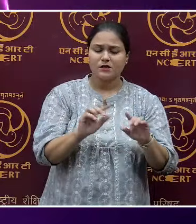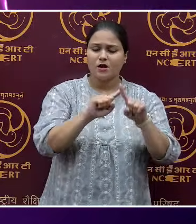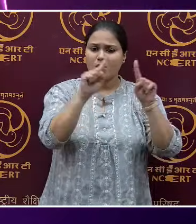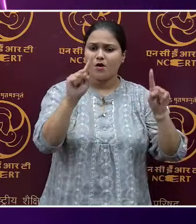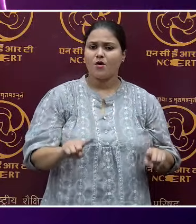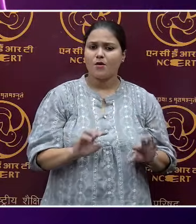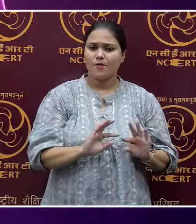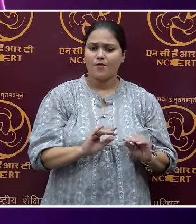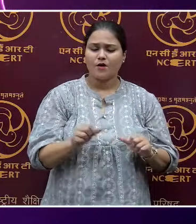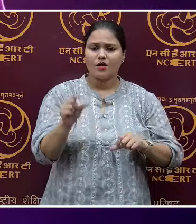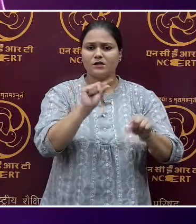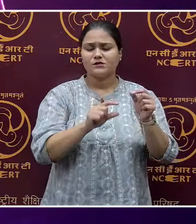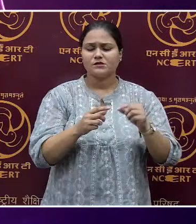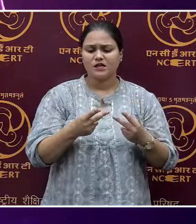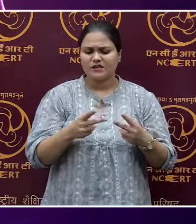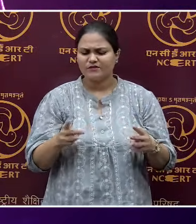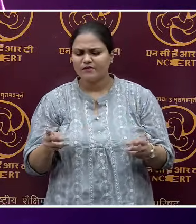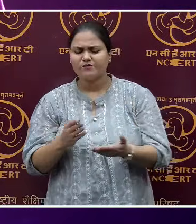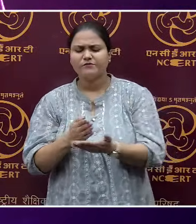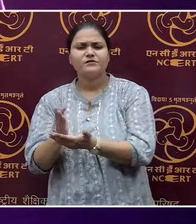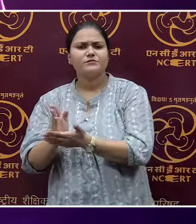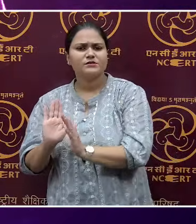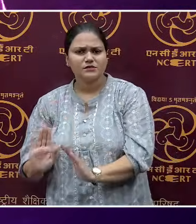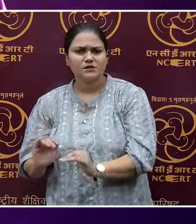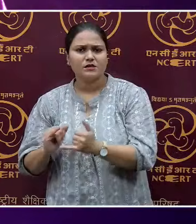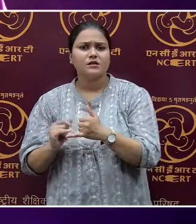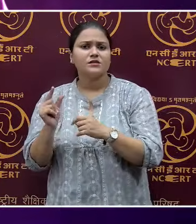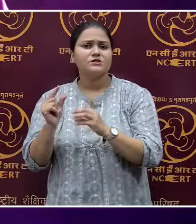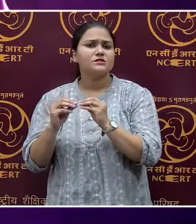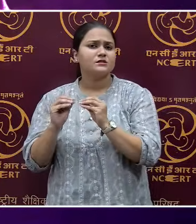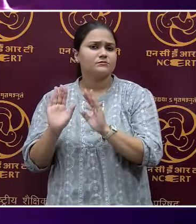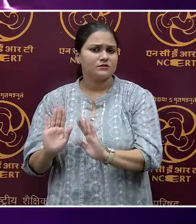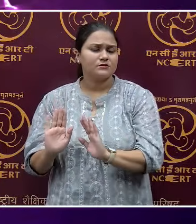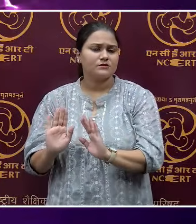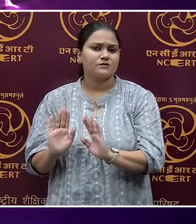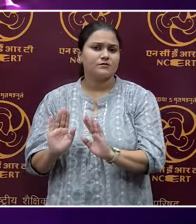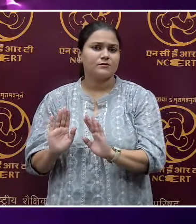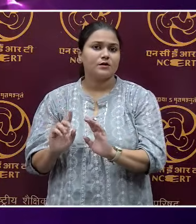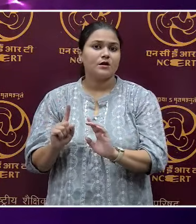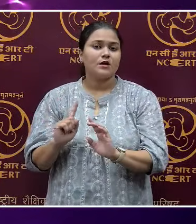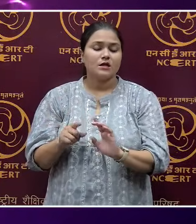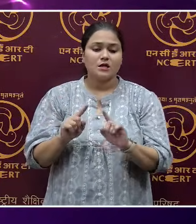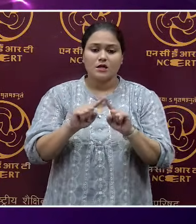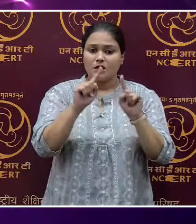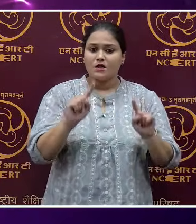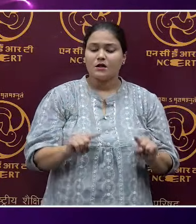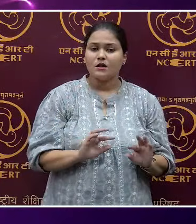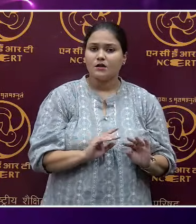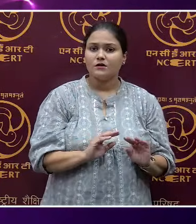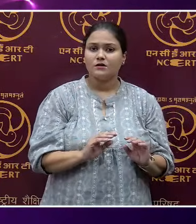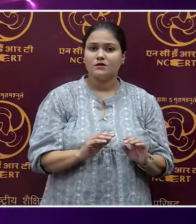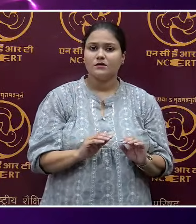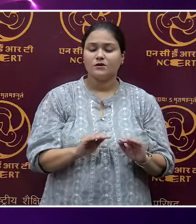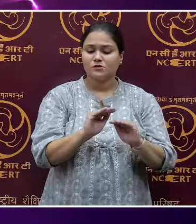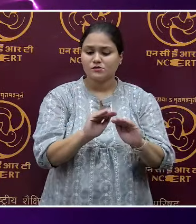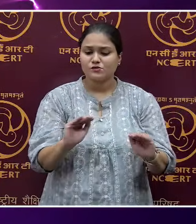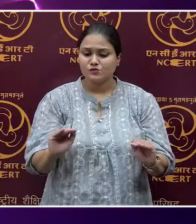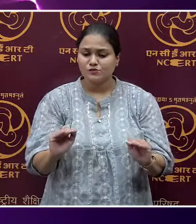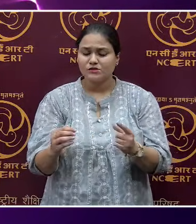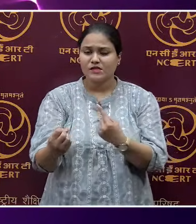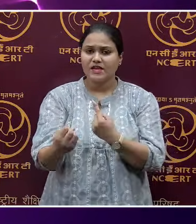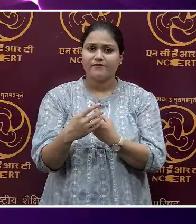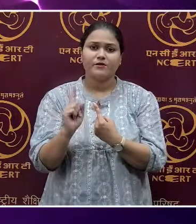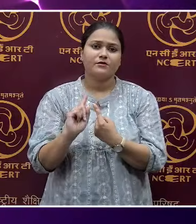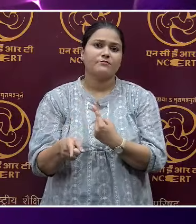science, like any subjects, it will be very effective for the students, for the teaching purpose. Like it will